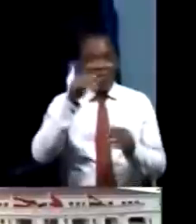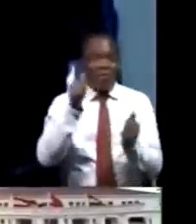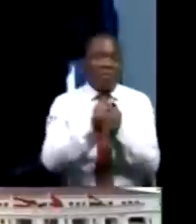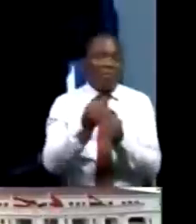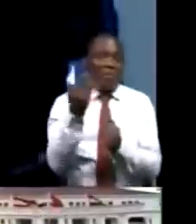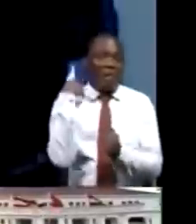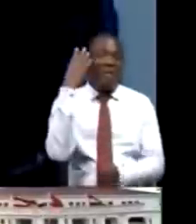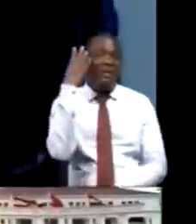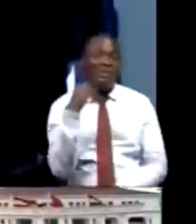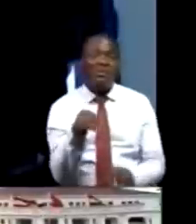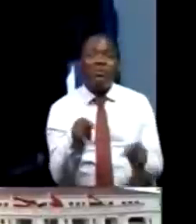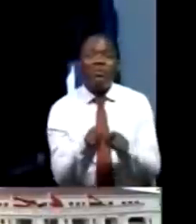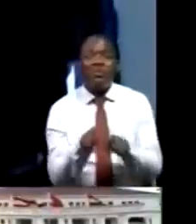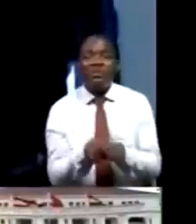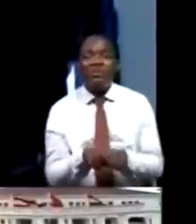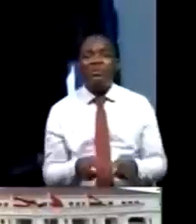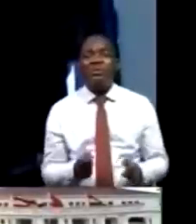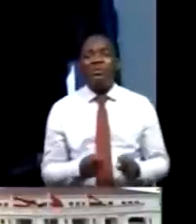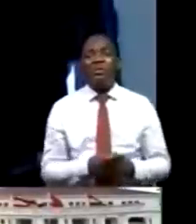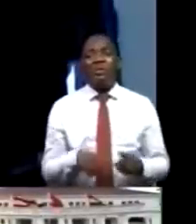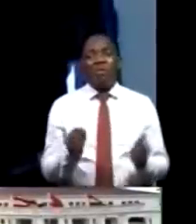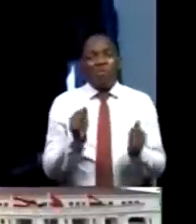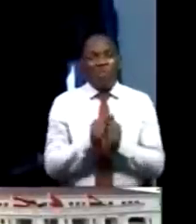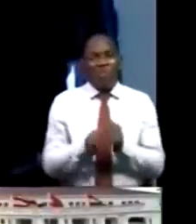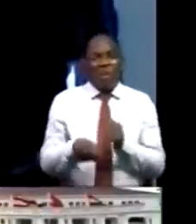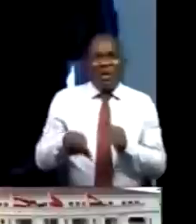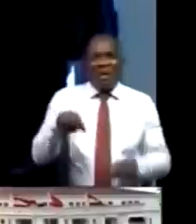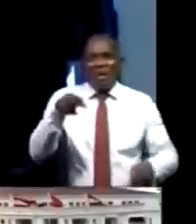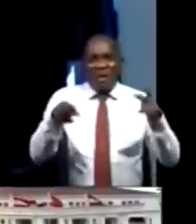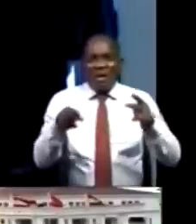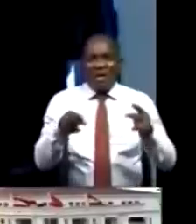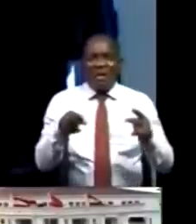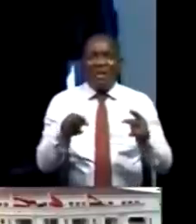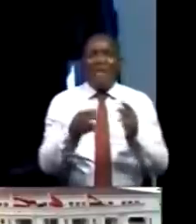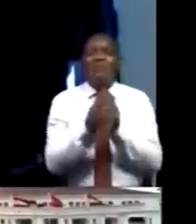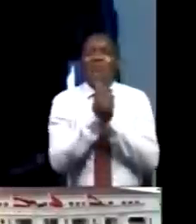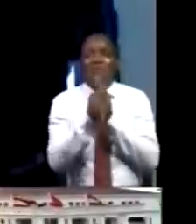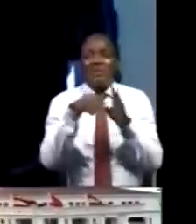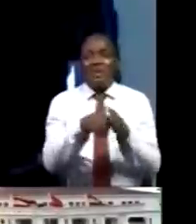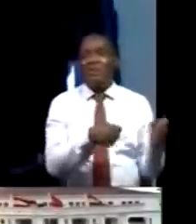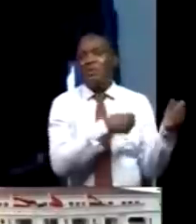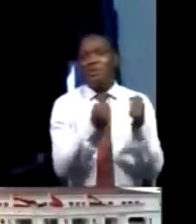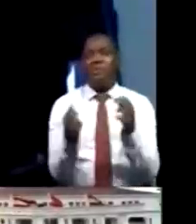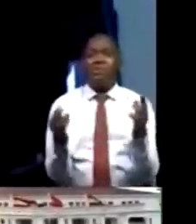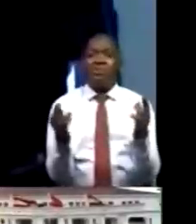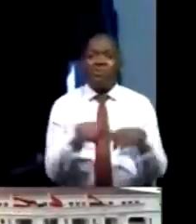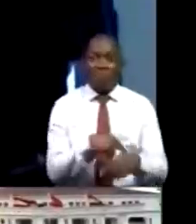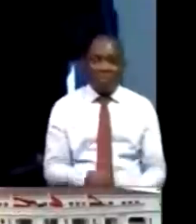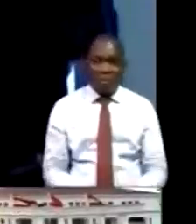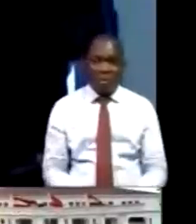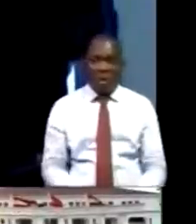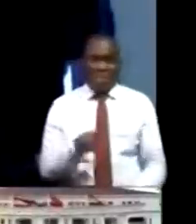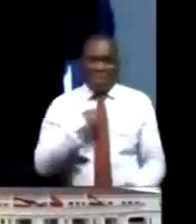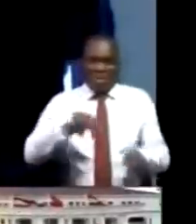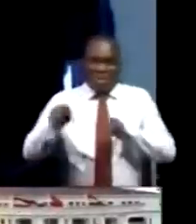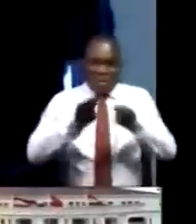experience, and a certain sense of high maturity in the strong room. If I misconducted